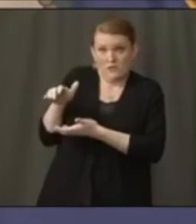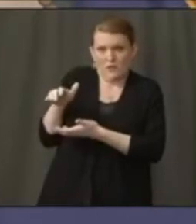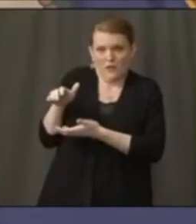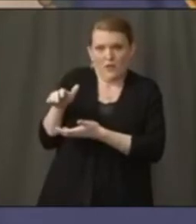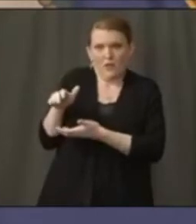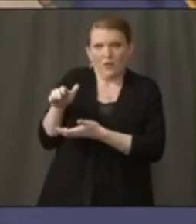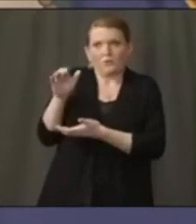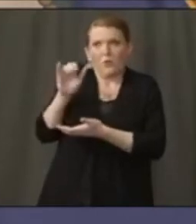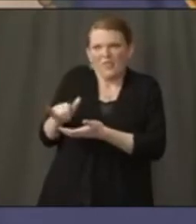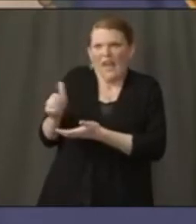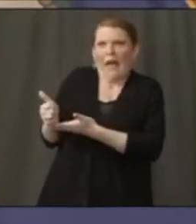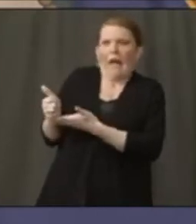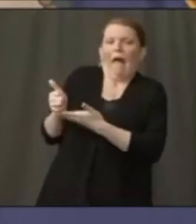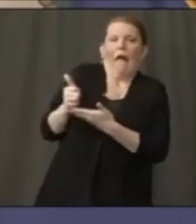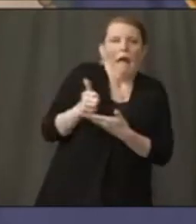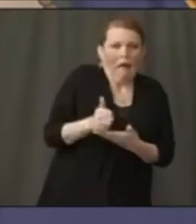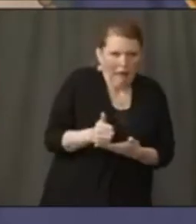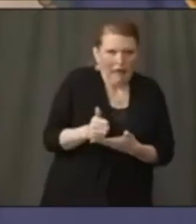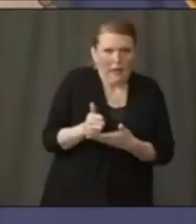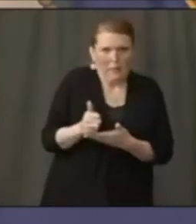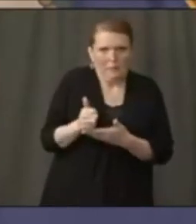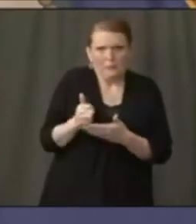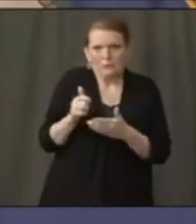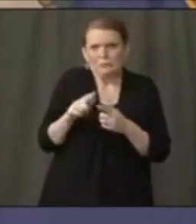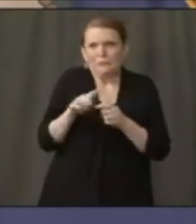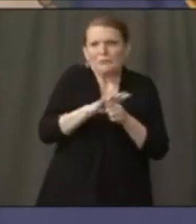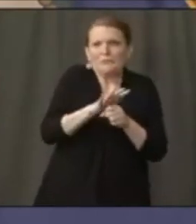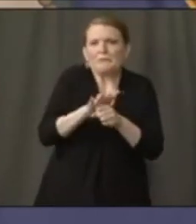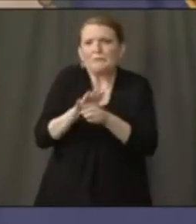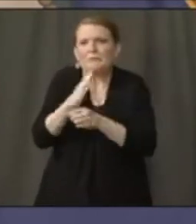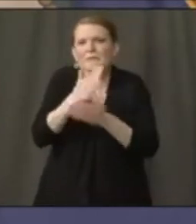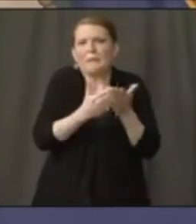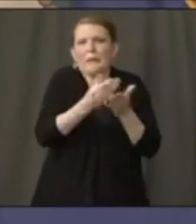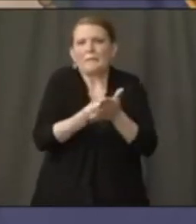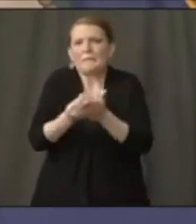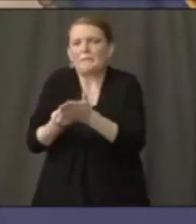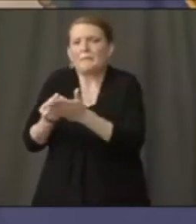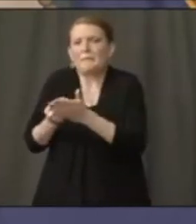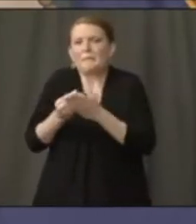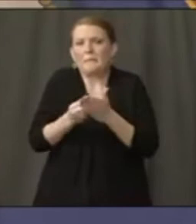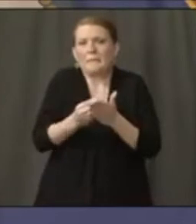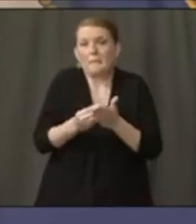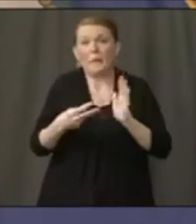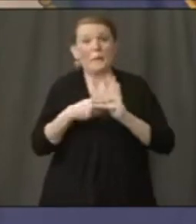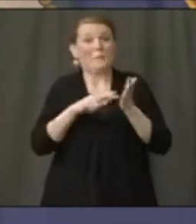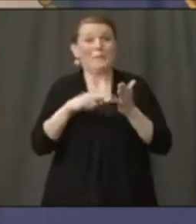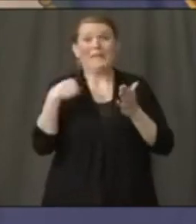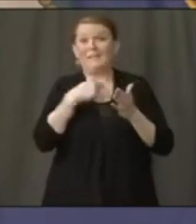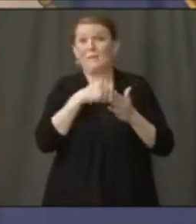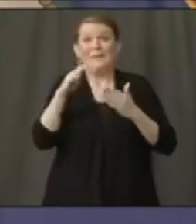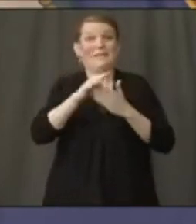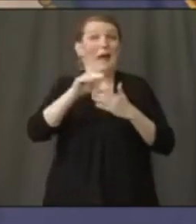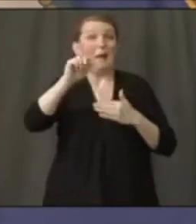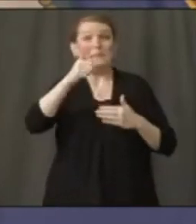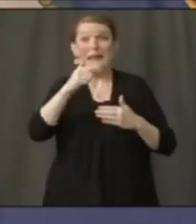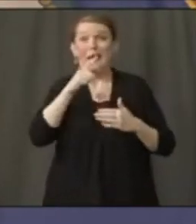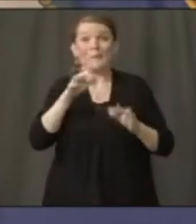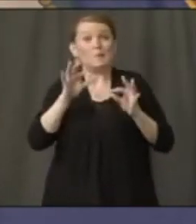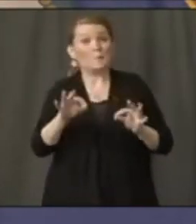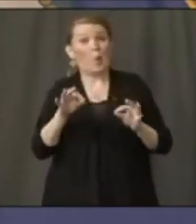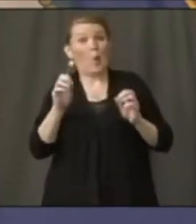heap, but it put us in the top 10, and that was very helpful for us. Who's at the top of the heap? I can tell you